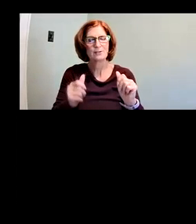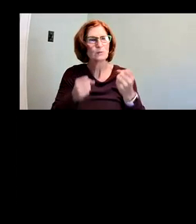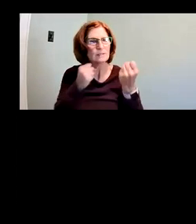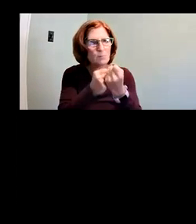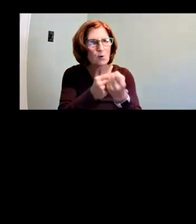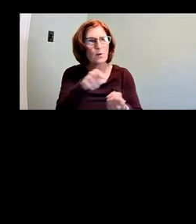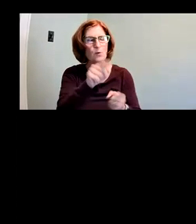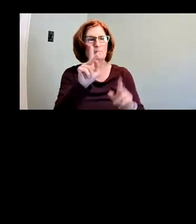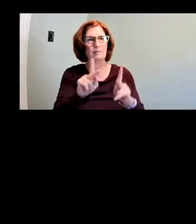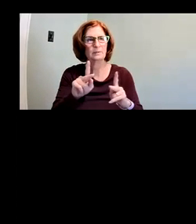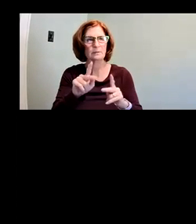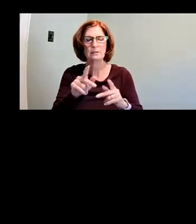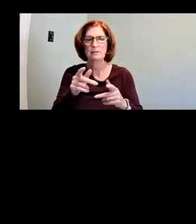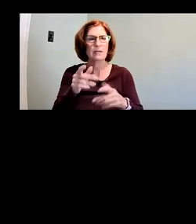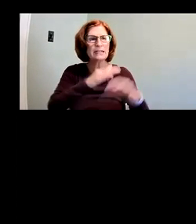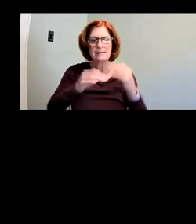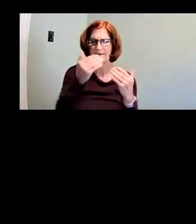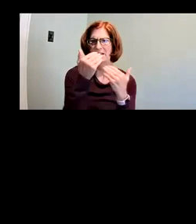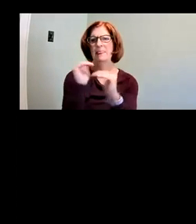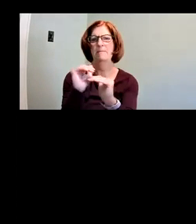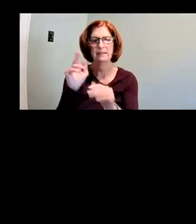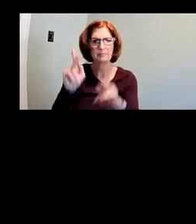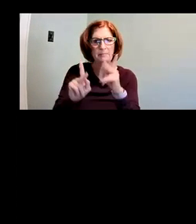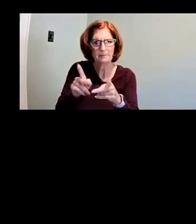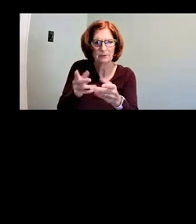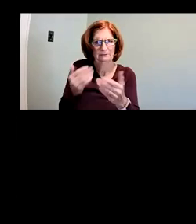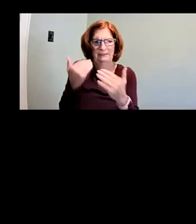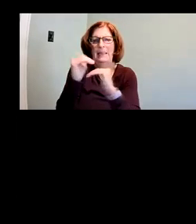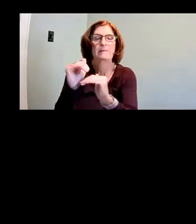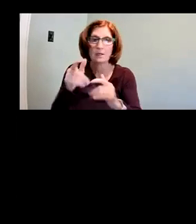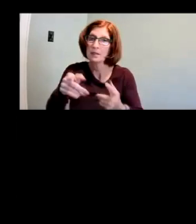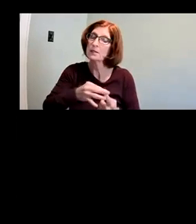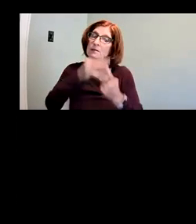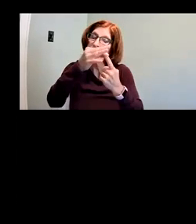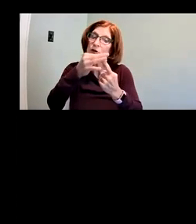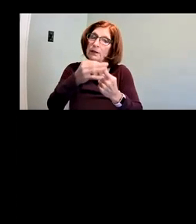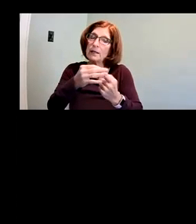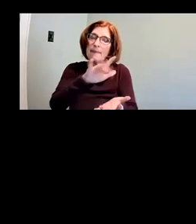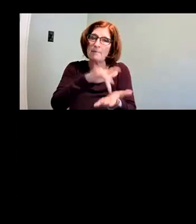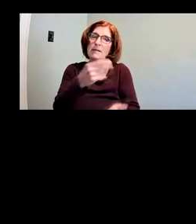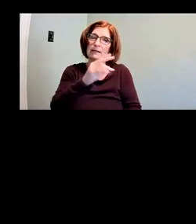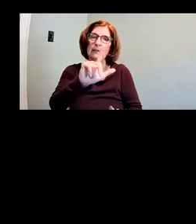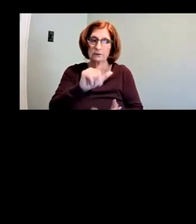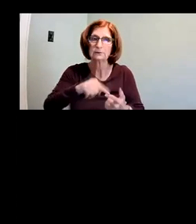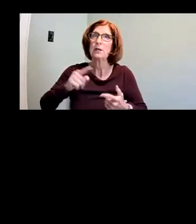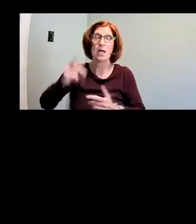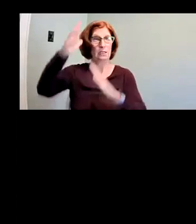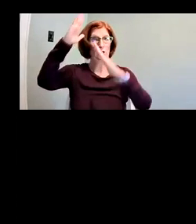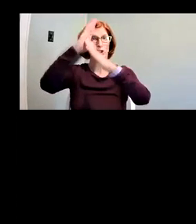very devastating situation in the Hill, especially Middle Hill. Top-down